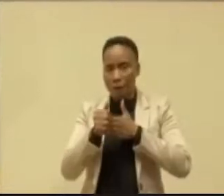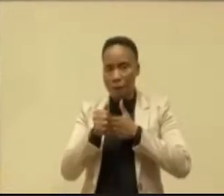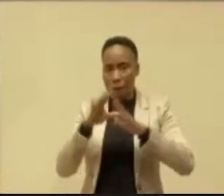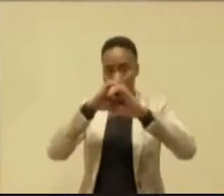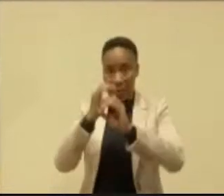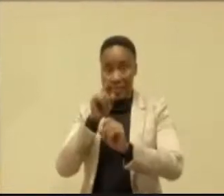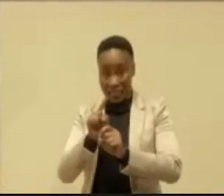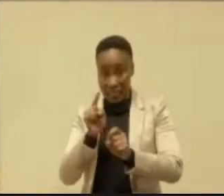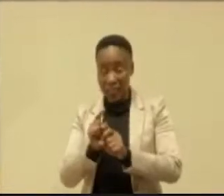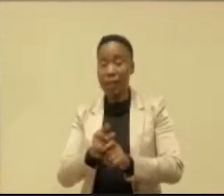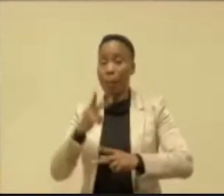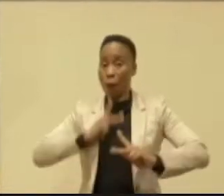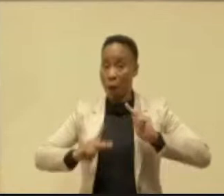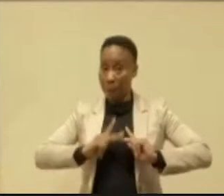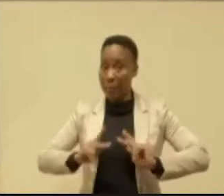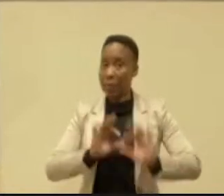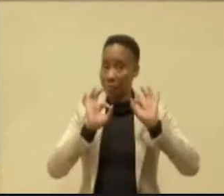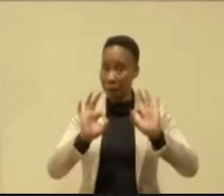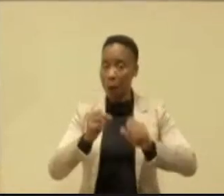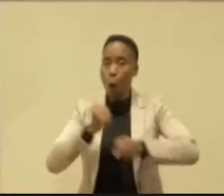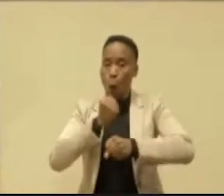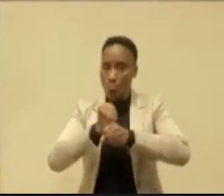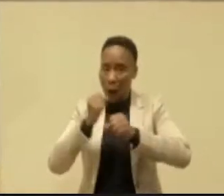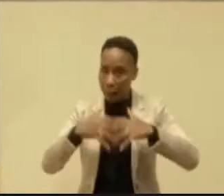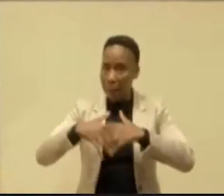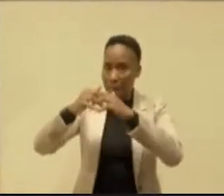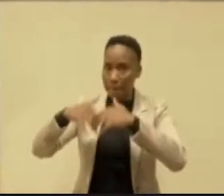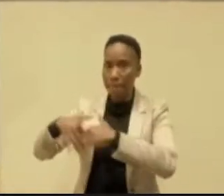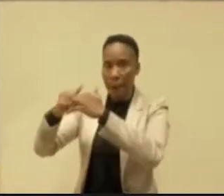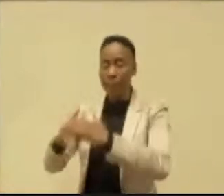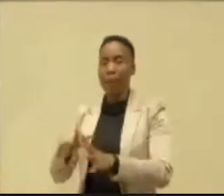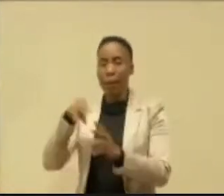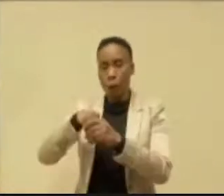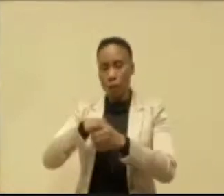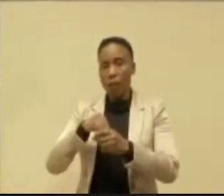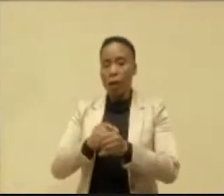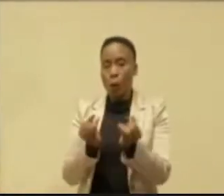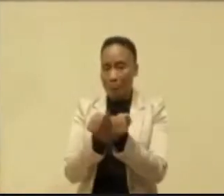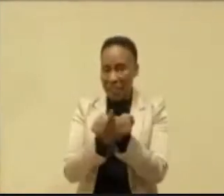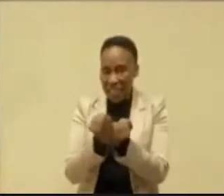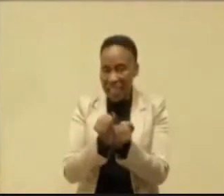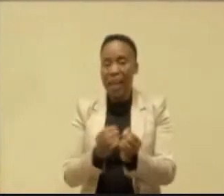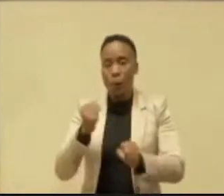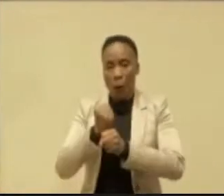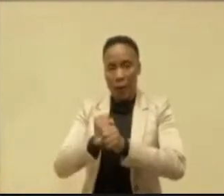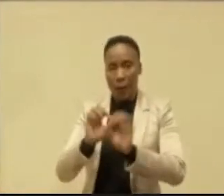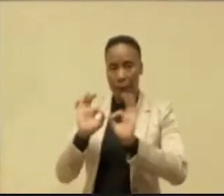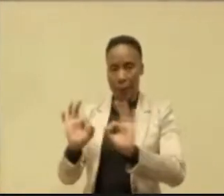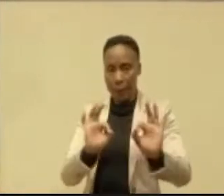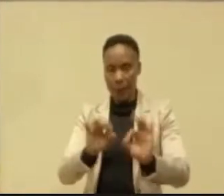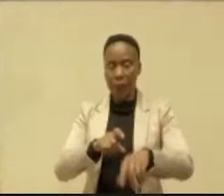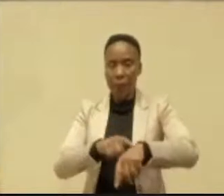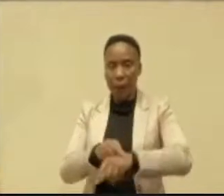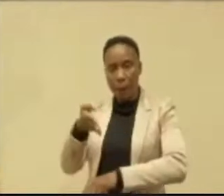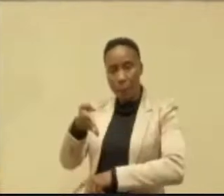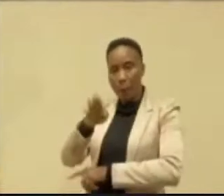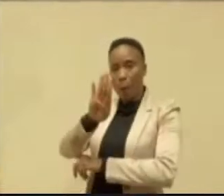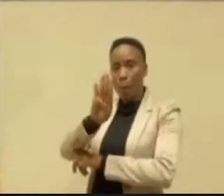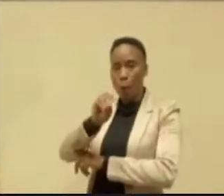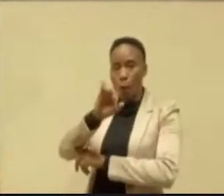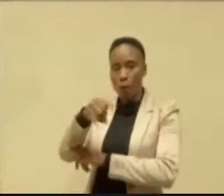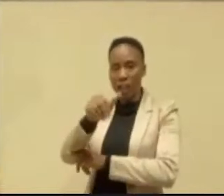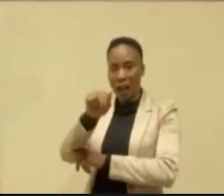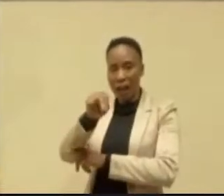performance job creation economic inclusion and competitiveness and efficiency when we go into the bajanala district the